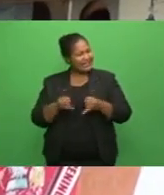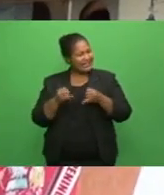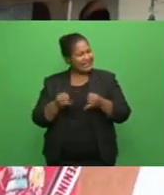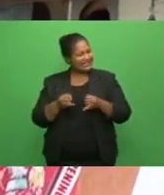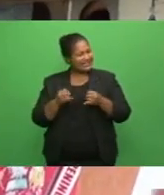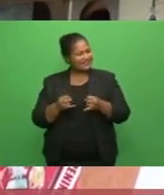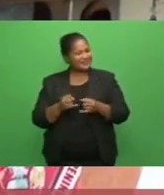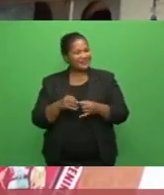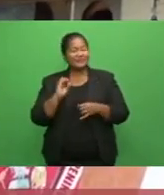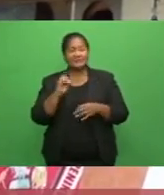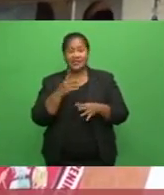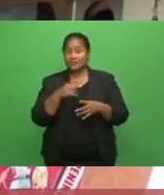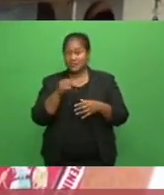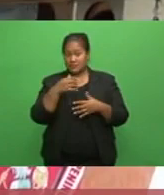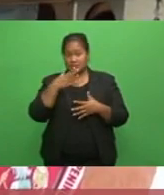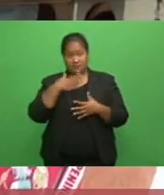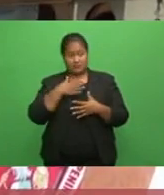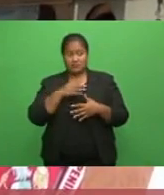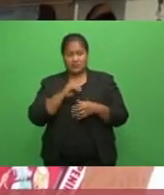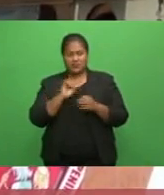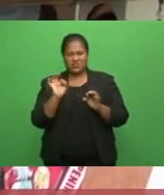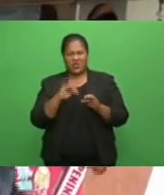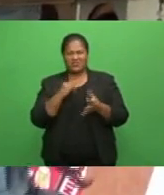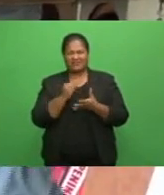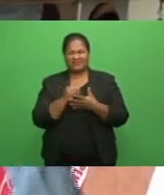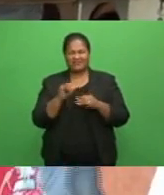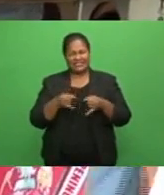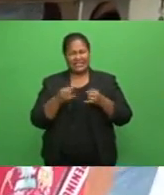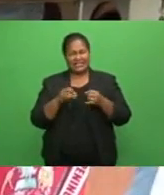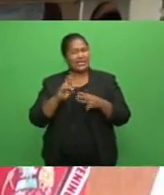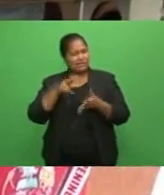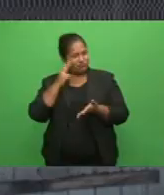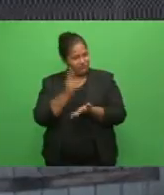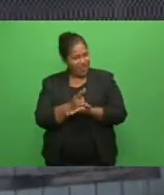I think it is false. It's not satanic, it's very real.